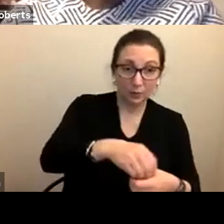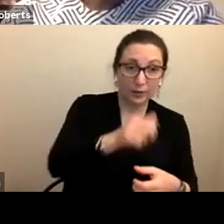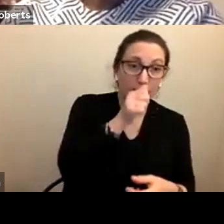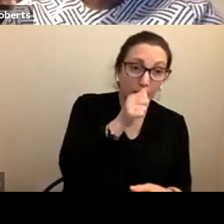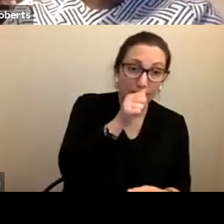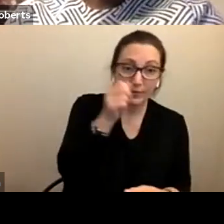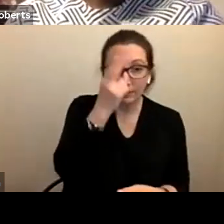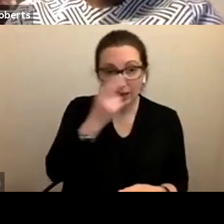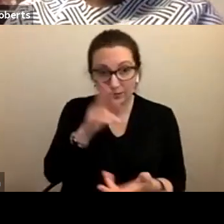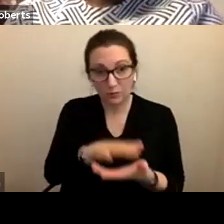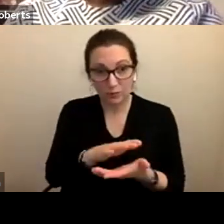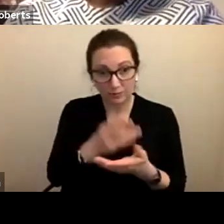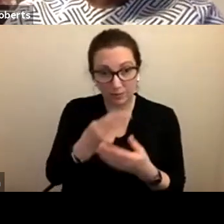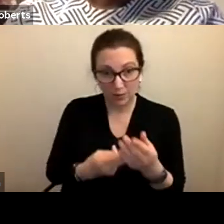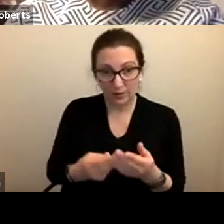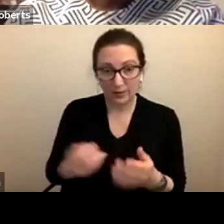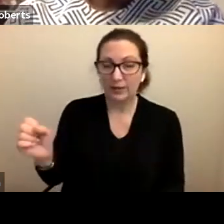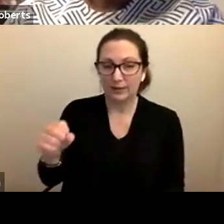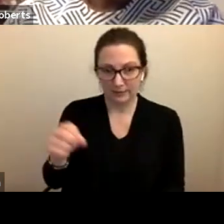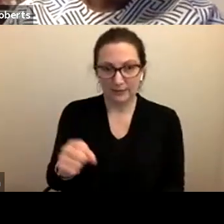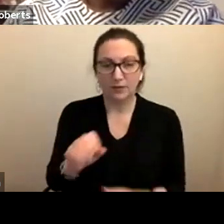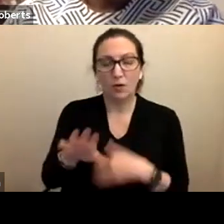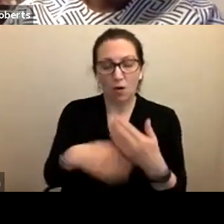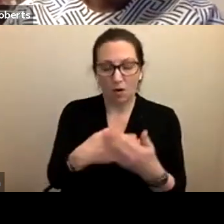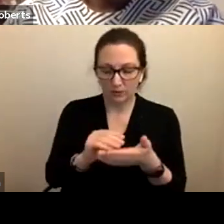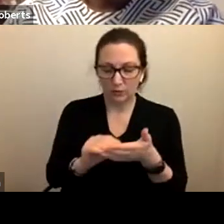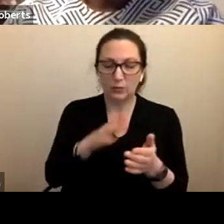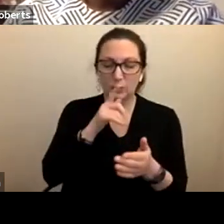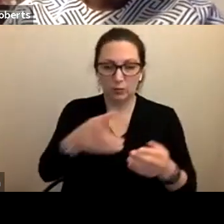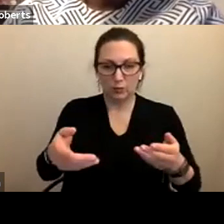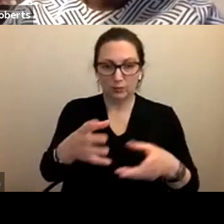schools. Correct? Yes, all students invited, correct.